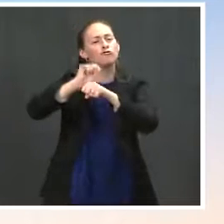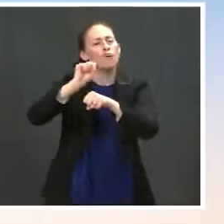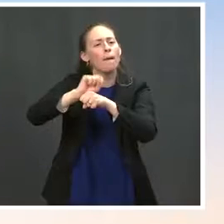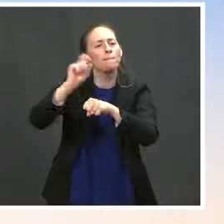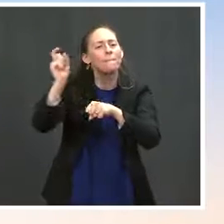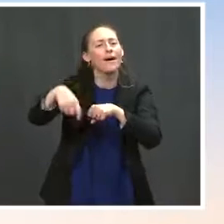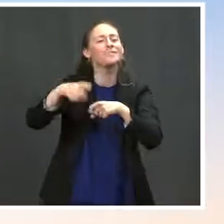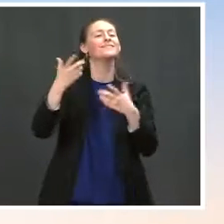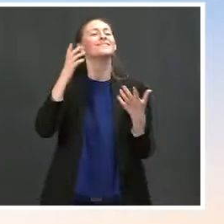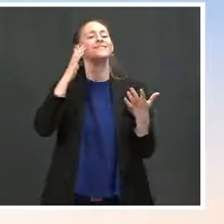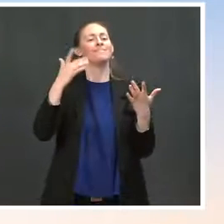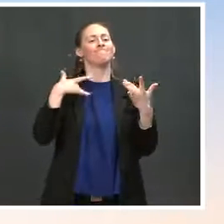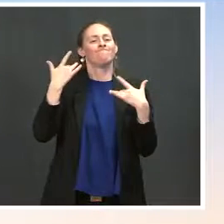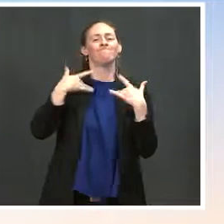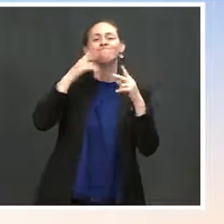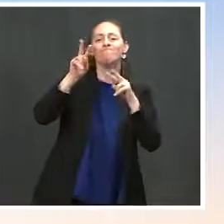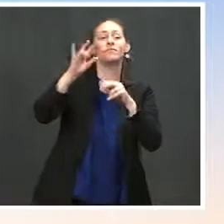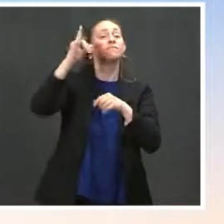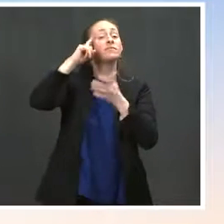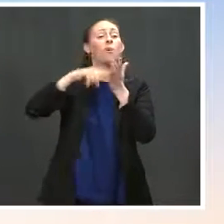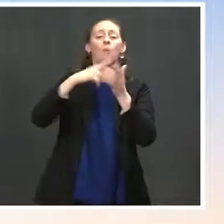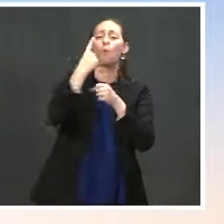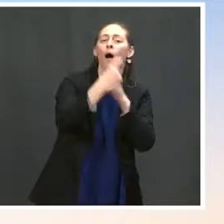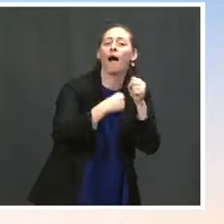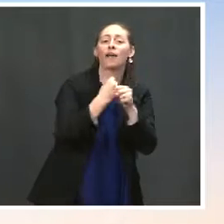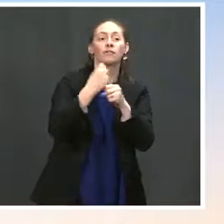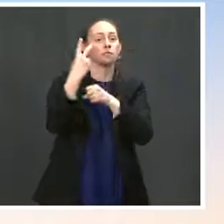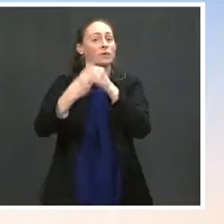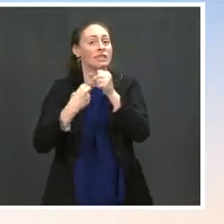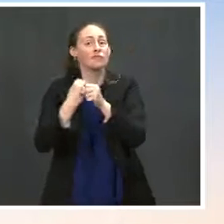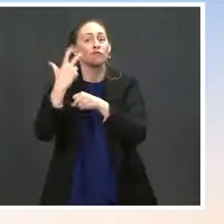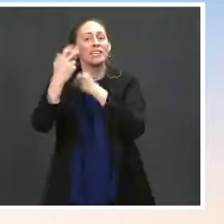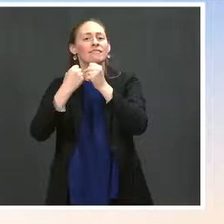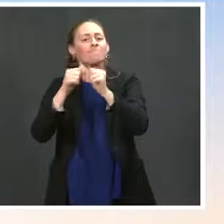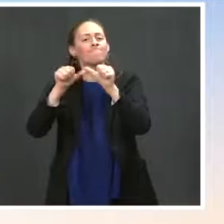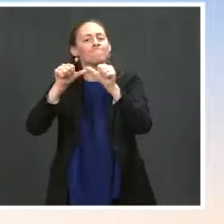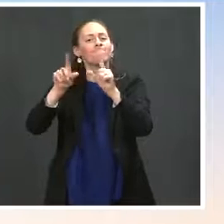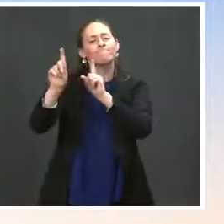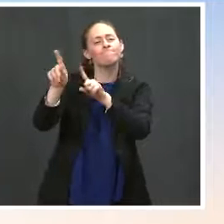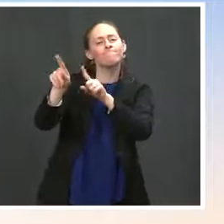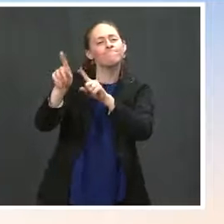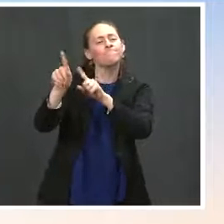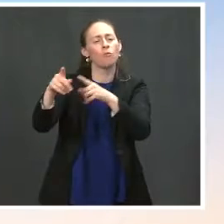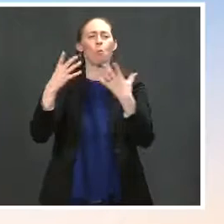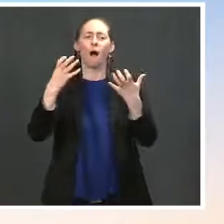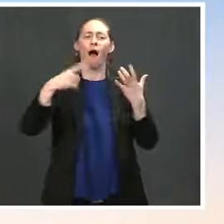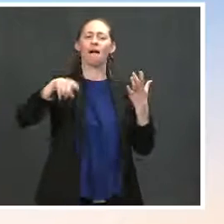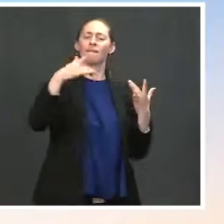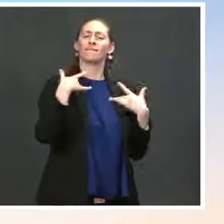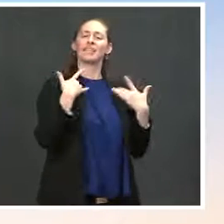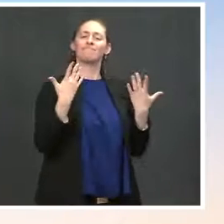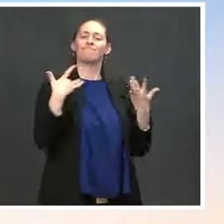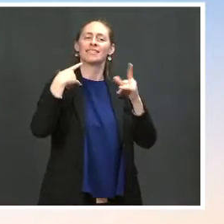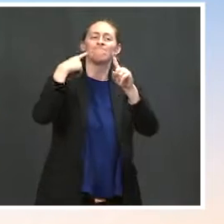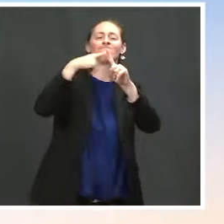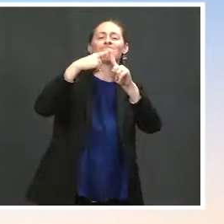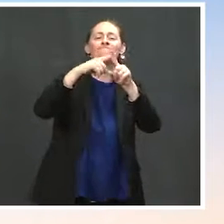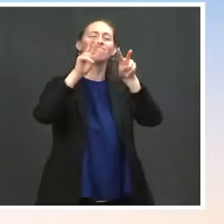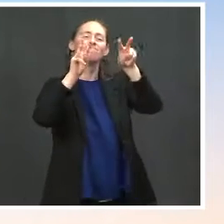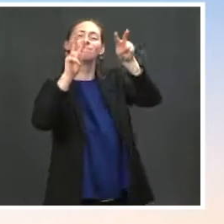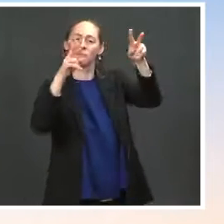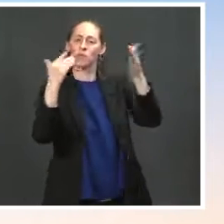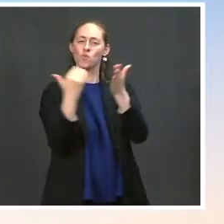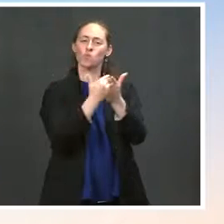year we all would love to put behind us, to one of renewed hope and opportunity. Because after